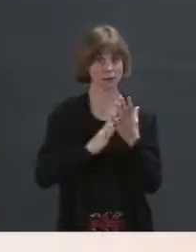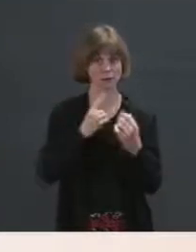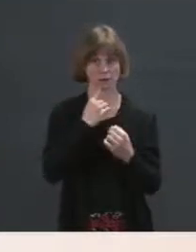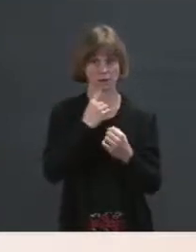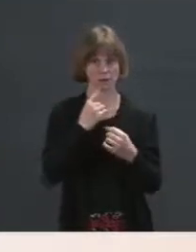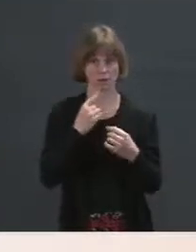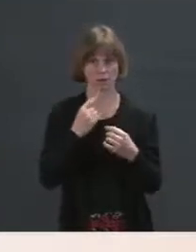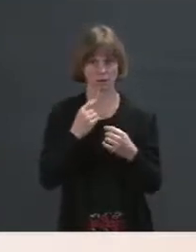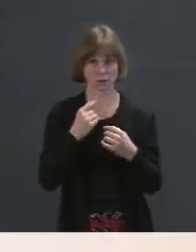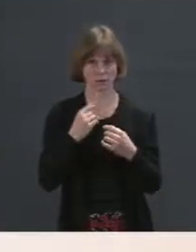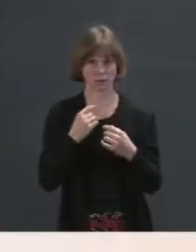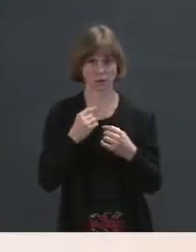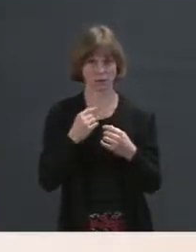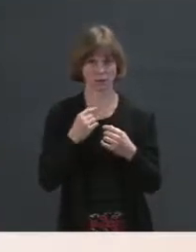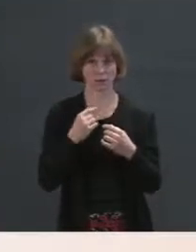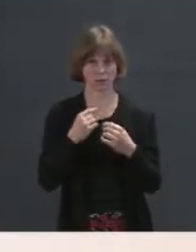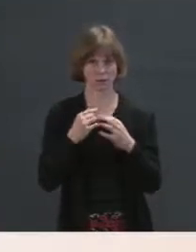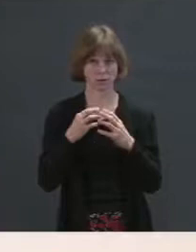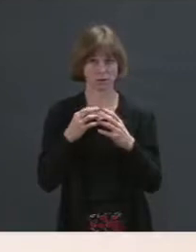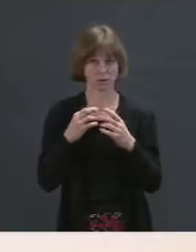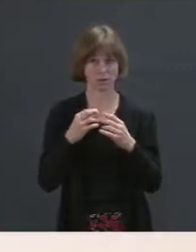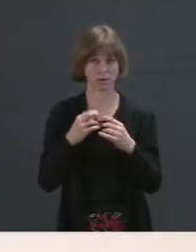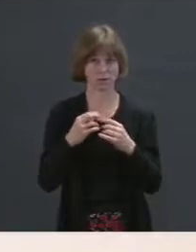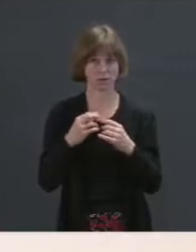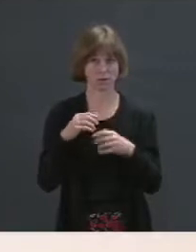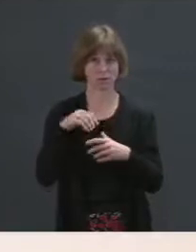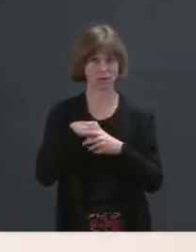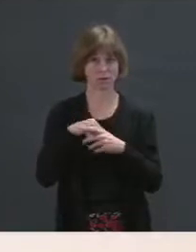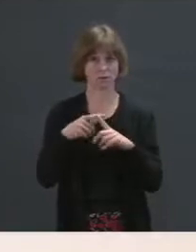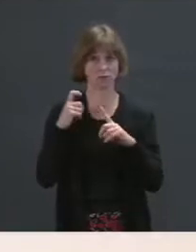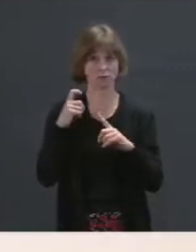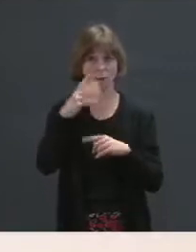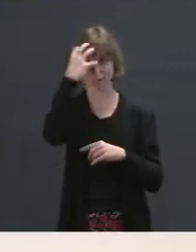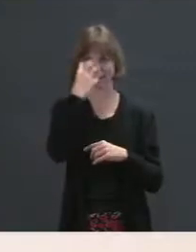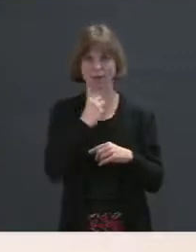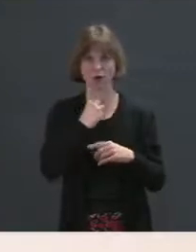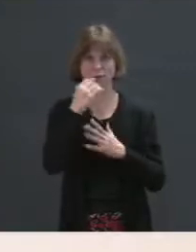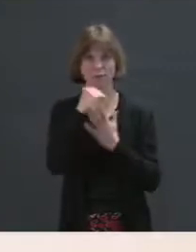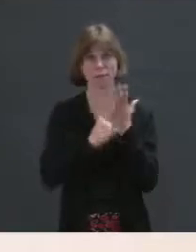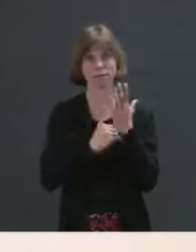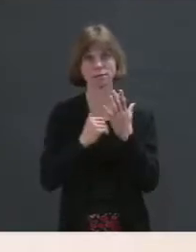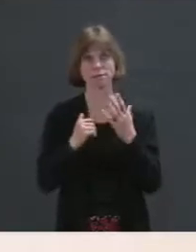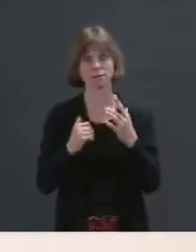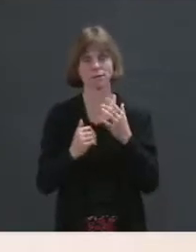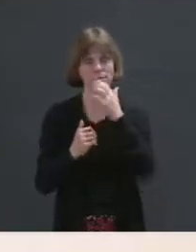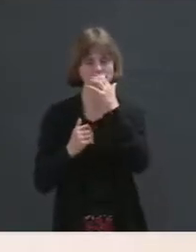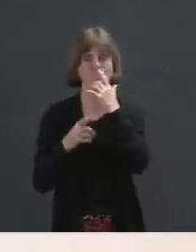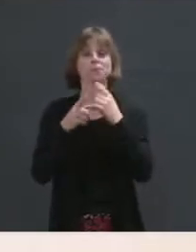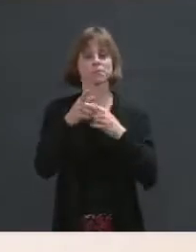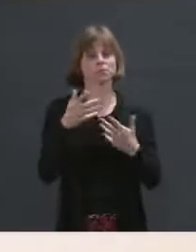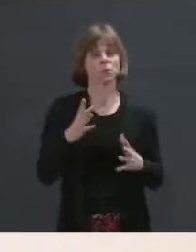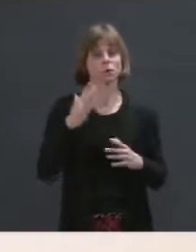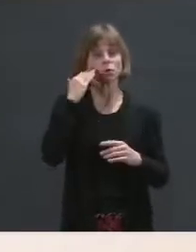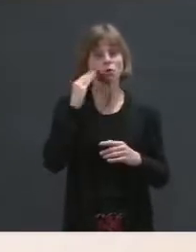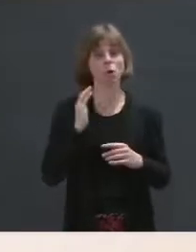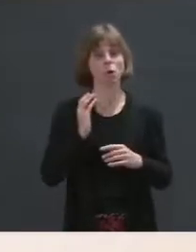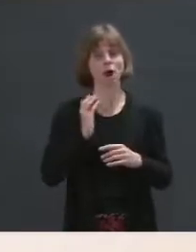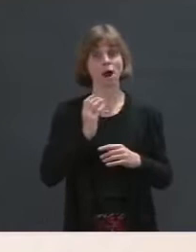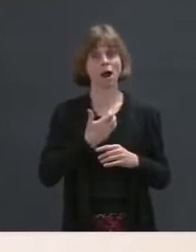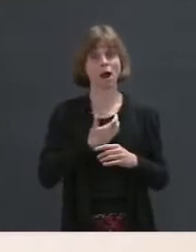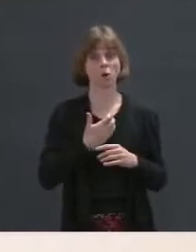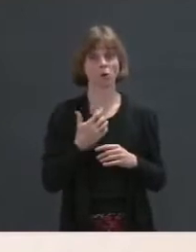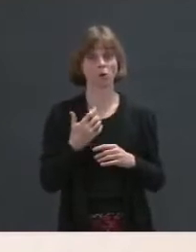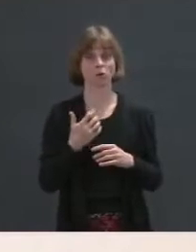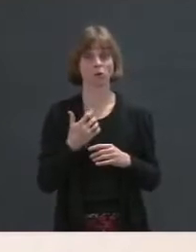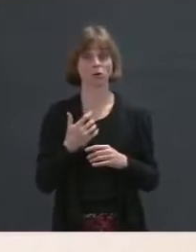been emboldened by lifting them from the terror list? Yes, and as you know, our issue has